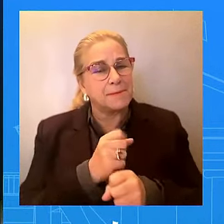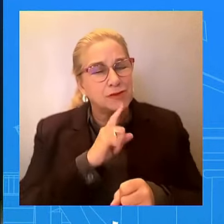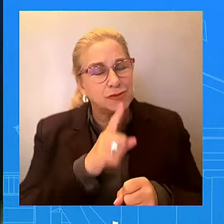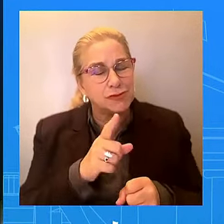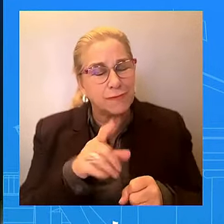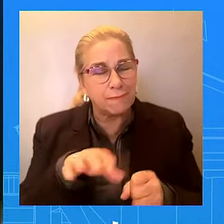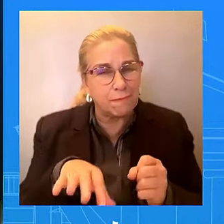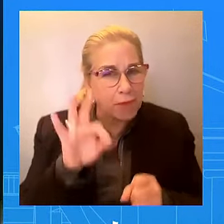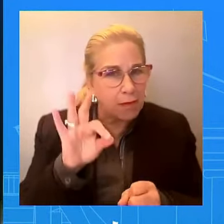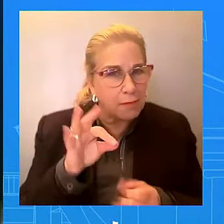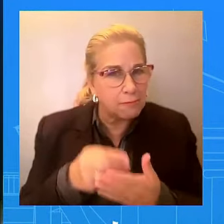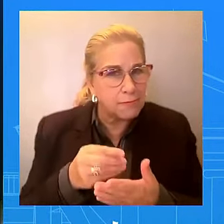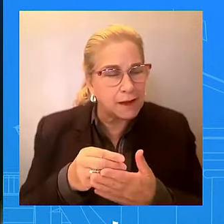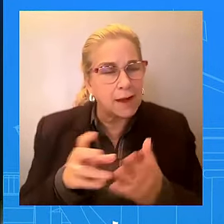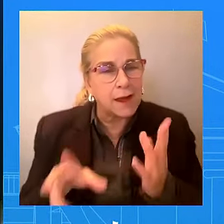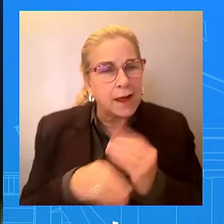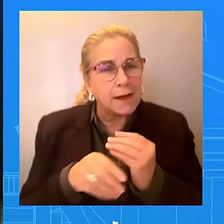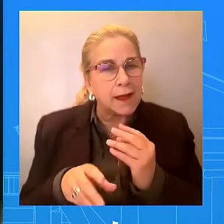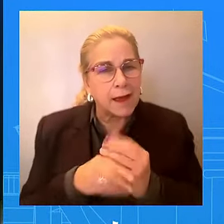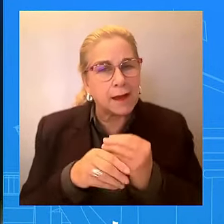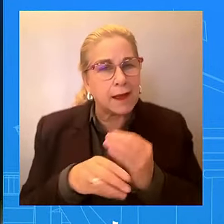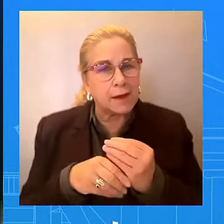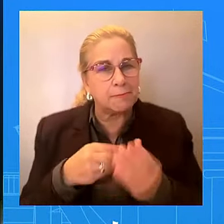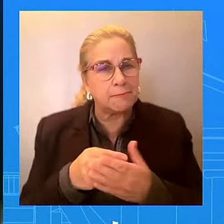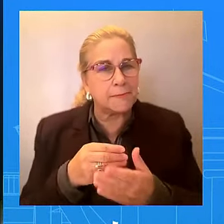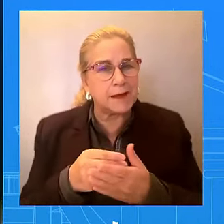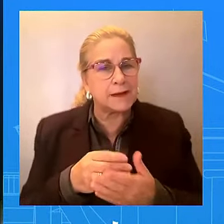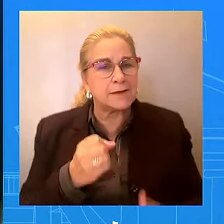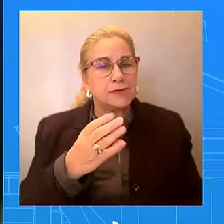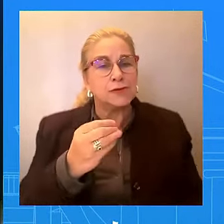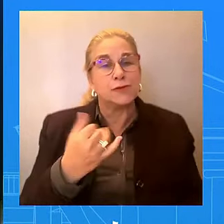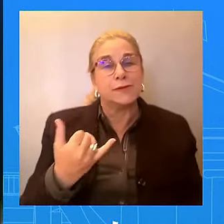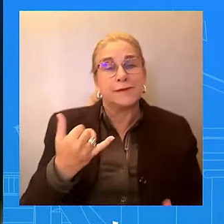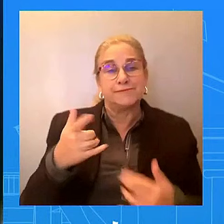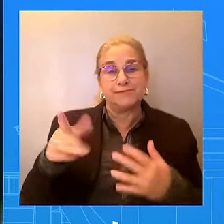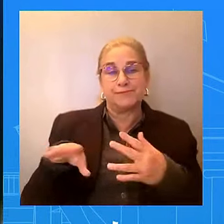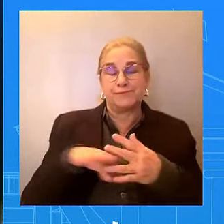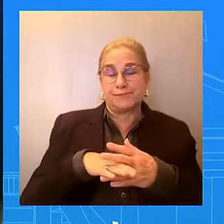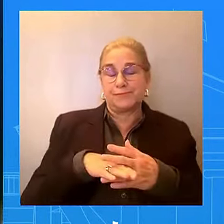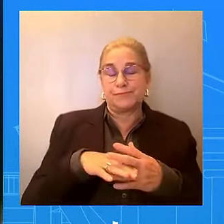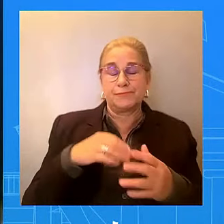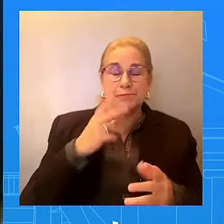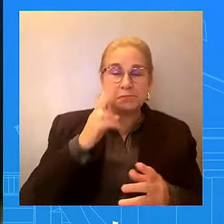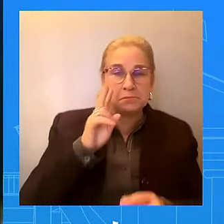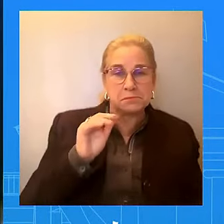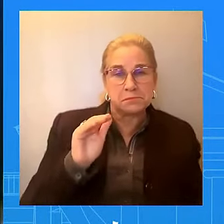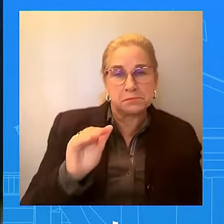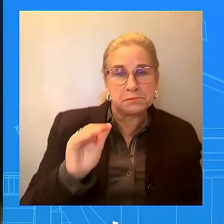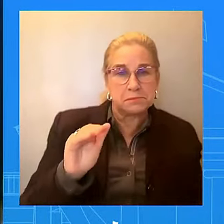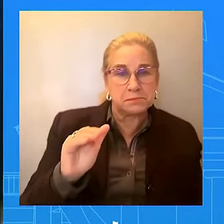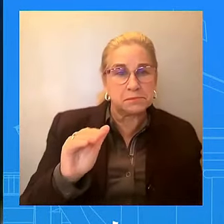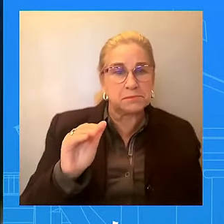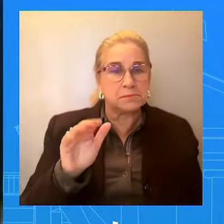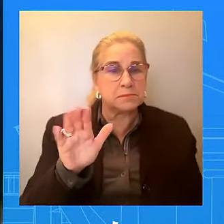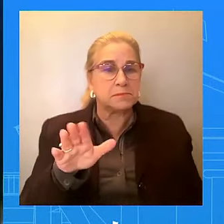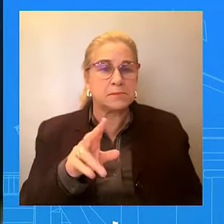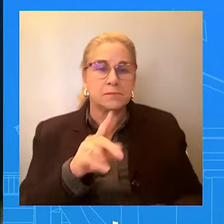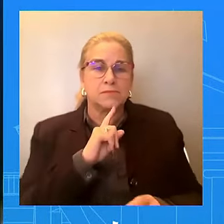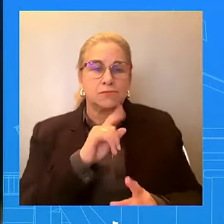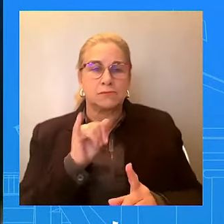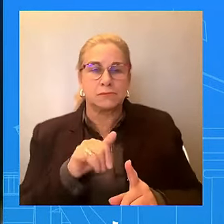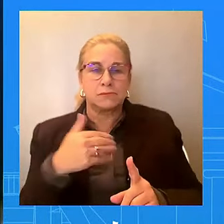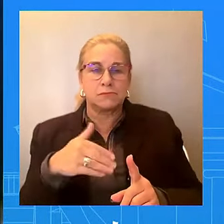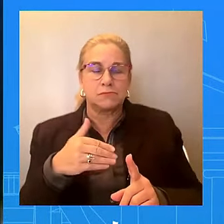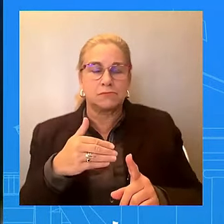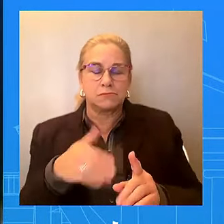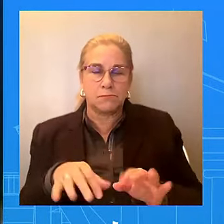do this before. It is not unusual. It is something that they've been able to do when there has been an important decision to be made. And